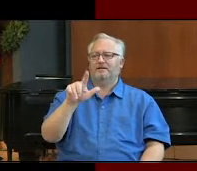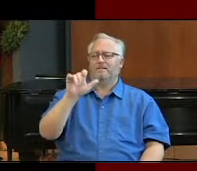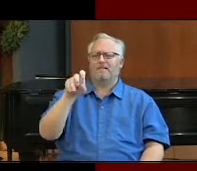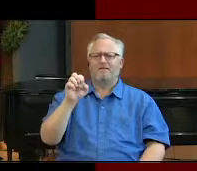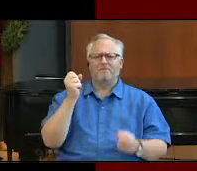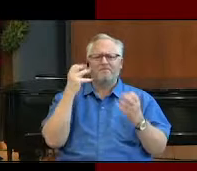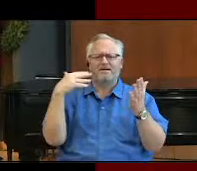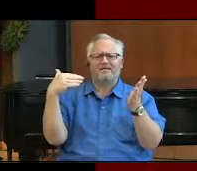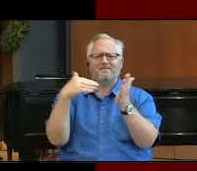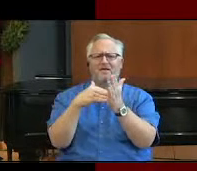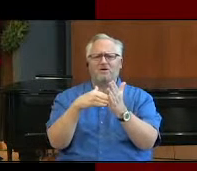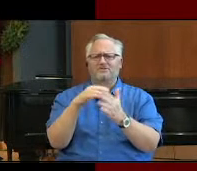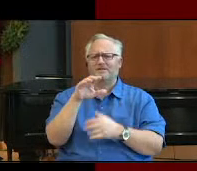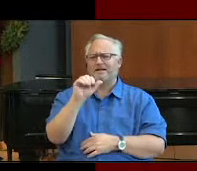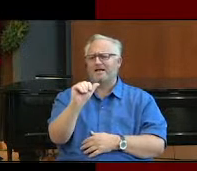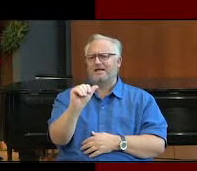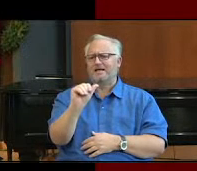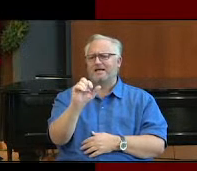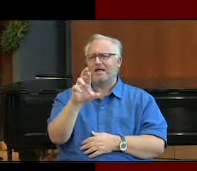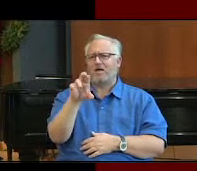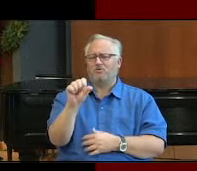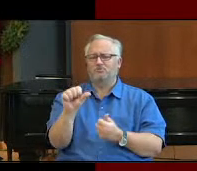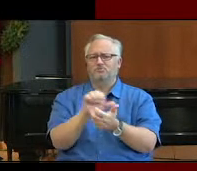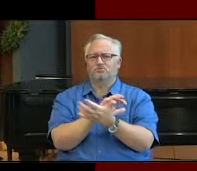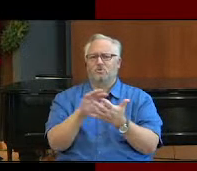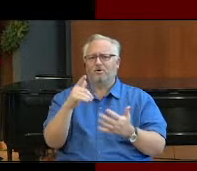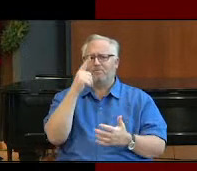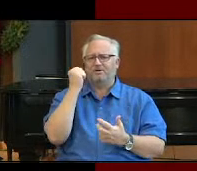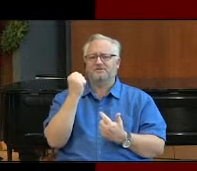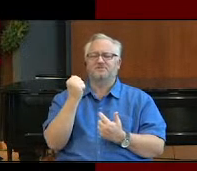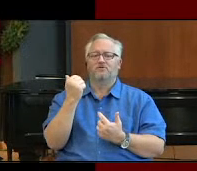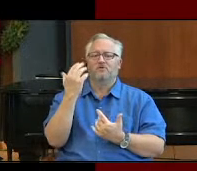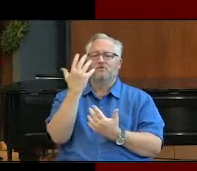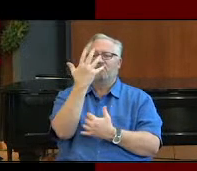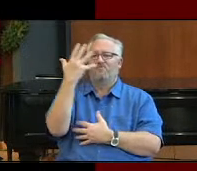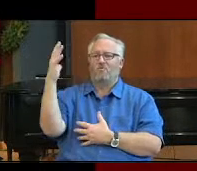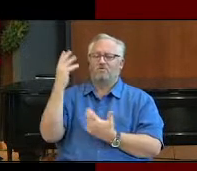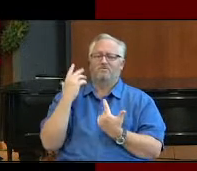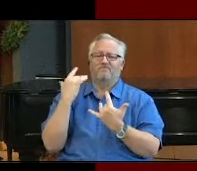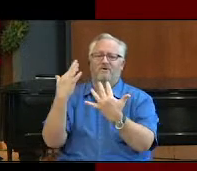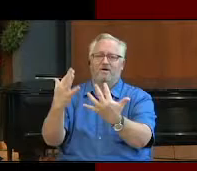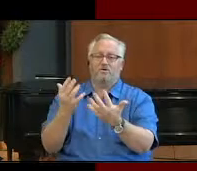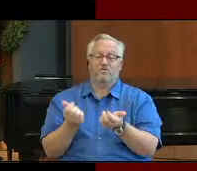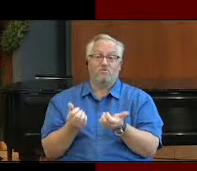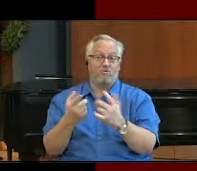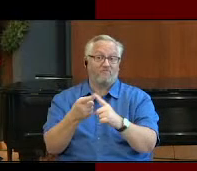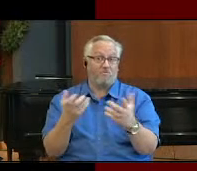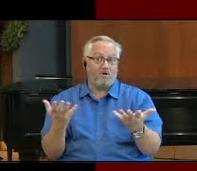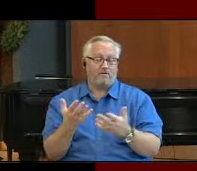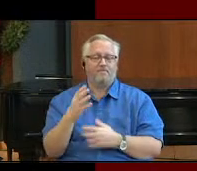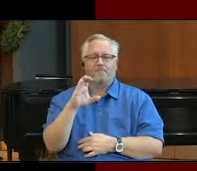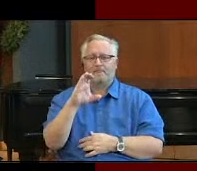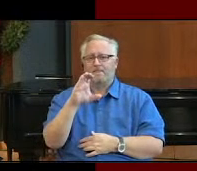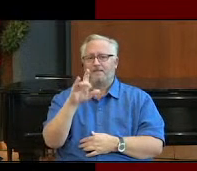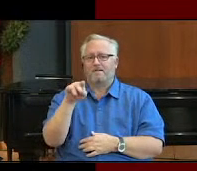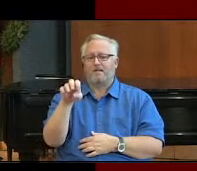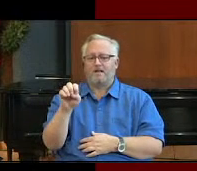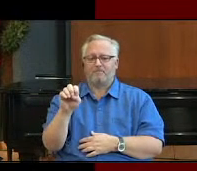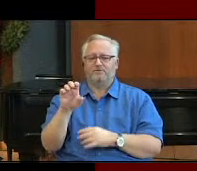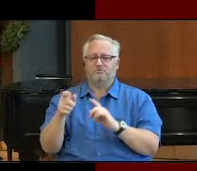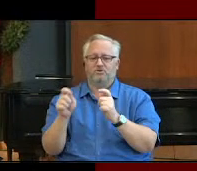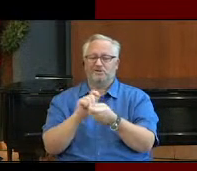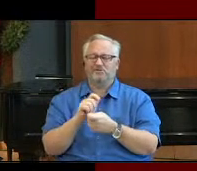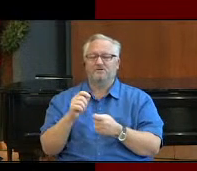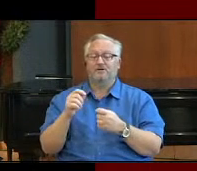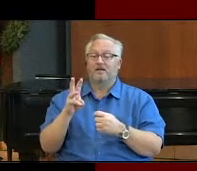of destroyed by forest fires caused by climate change. Trinity Lake has lost much of its